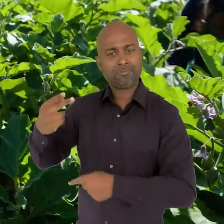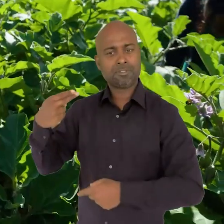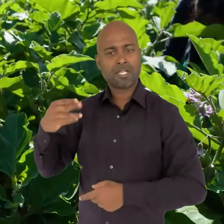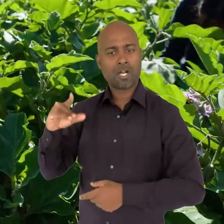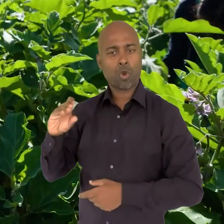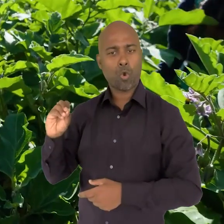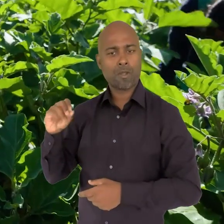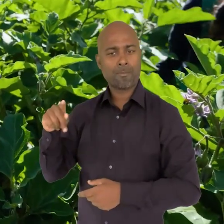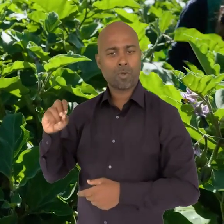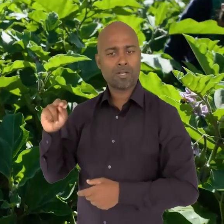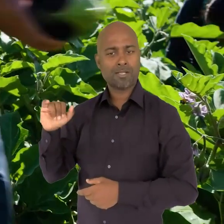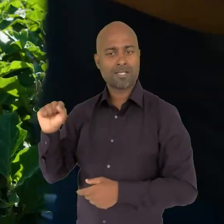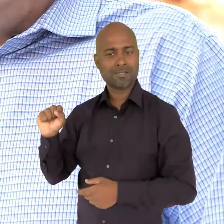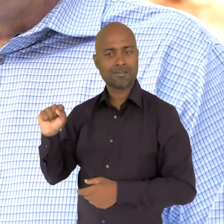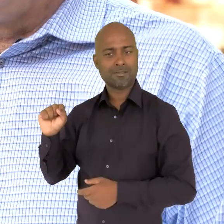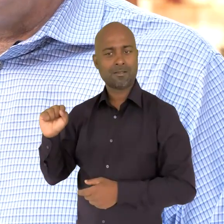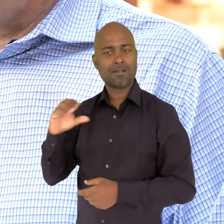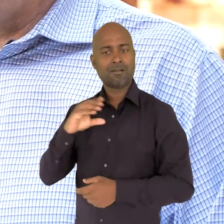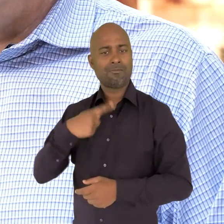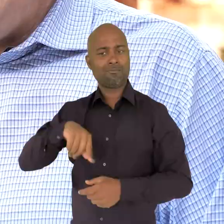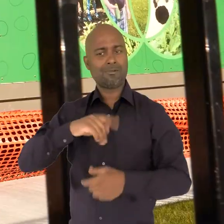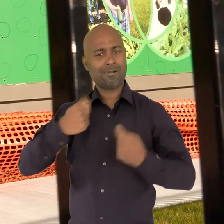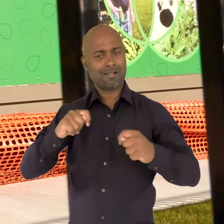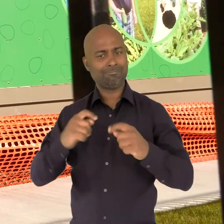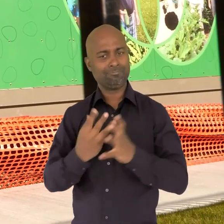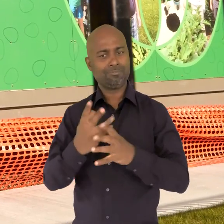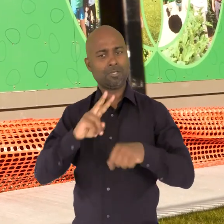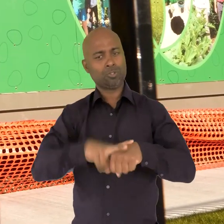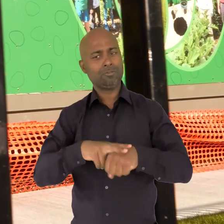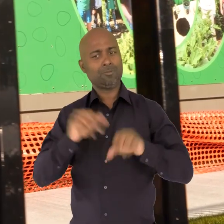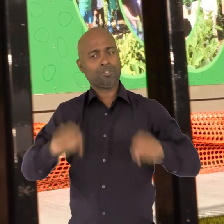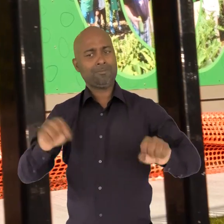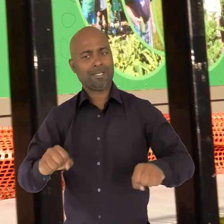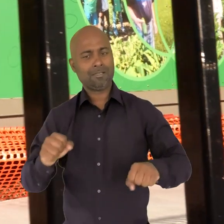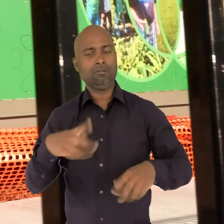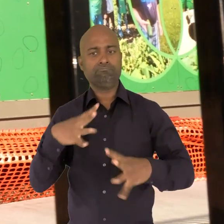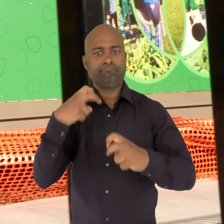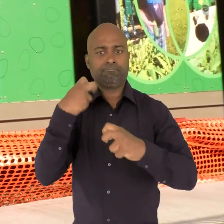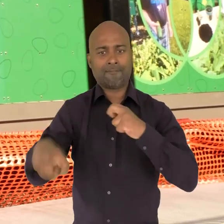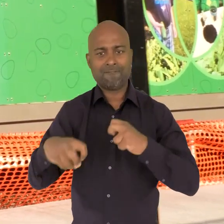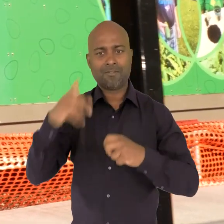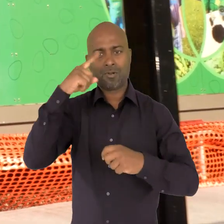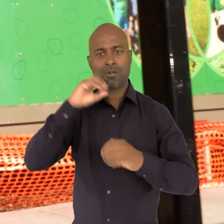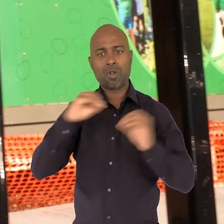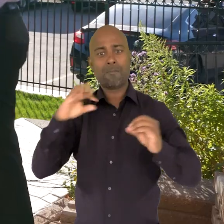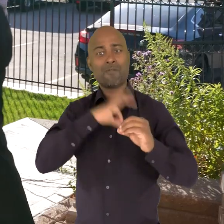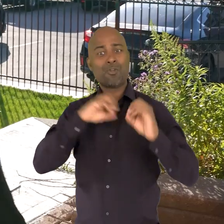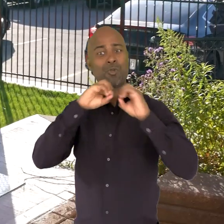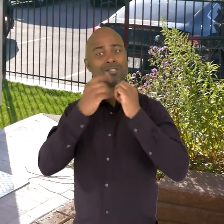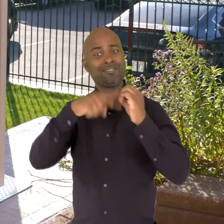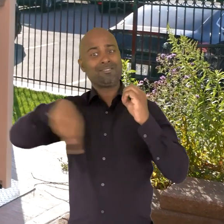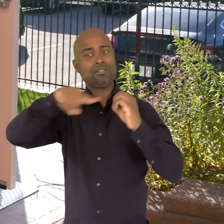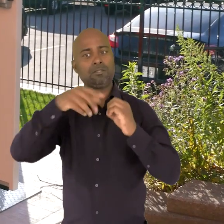in hydroponics and the whole trying to grow as naturally as possible. It's difficult for a